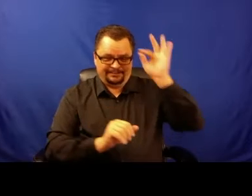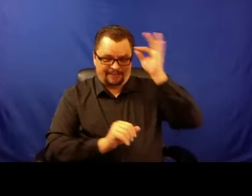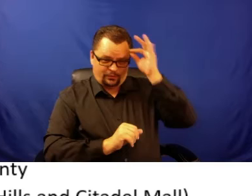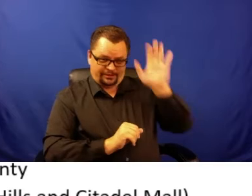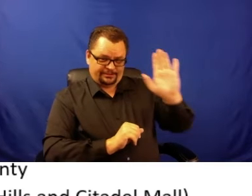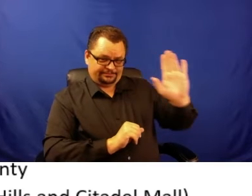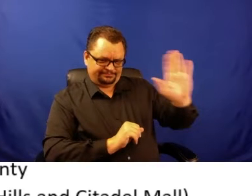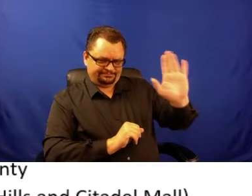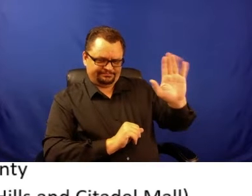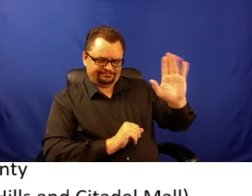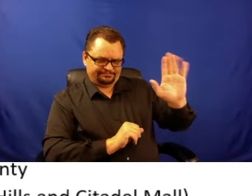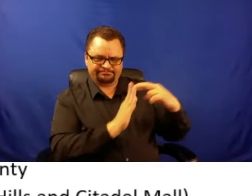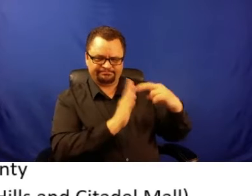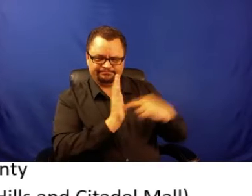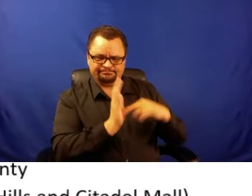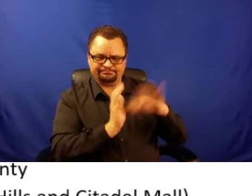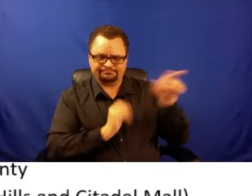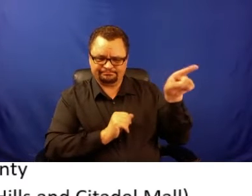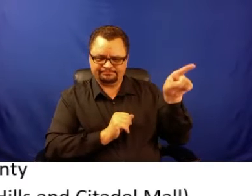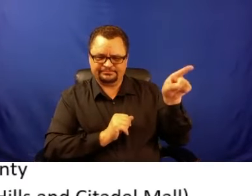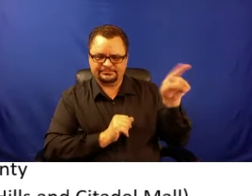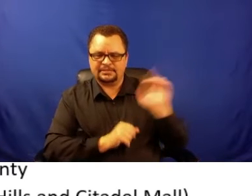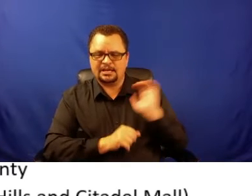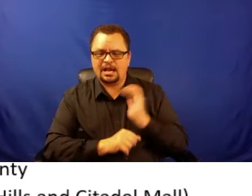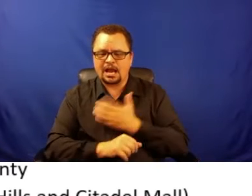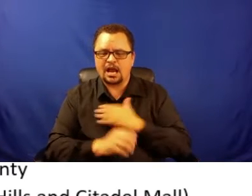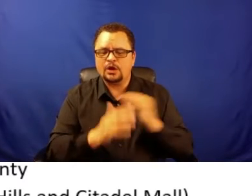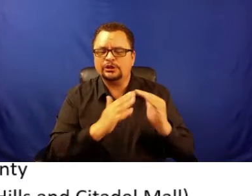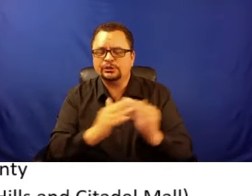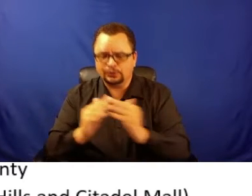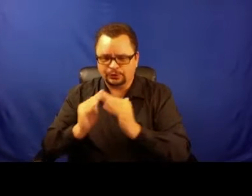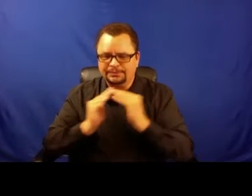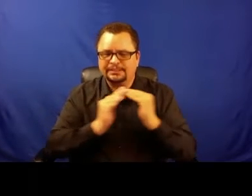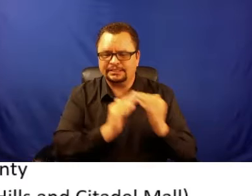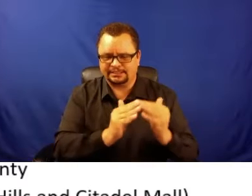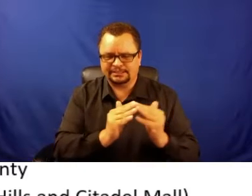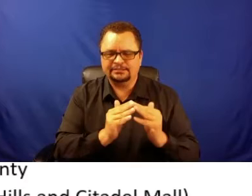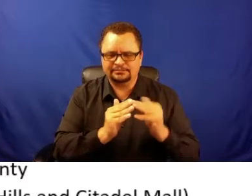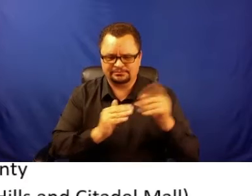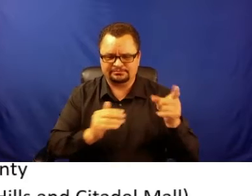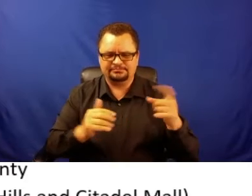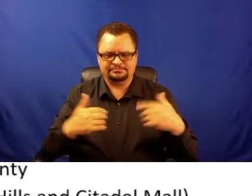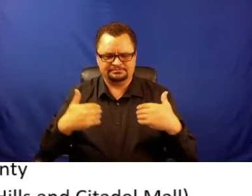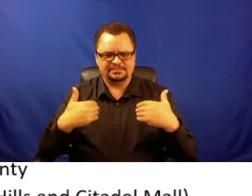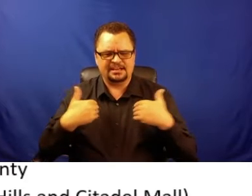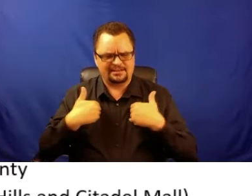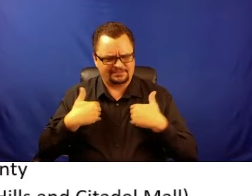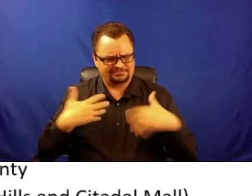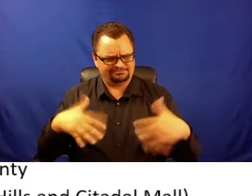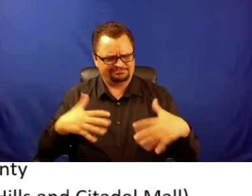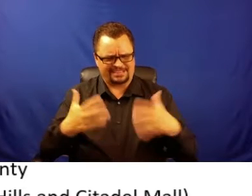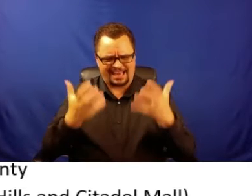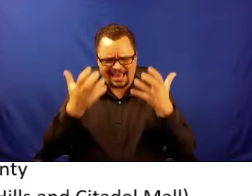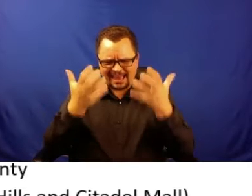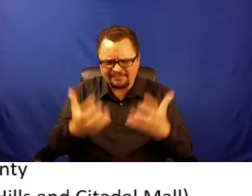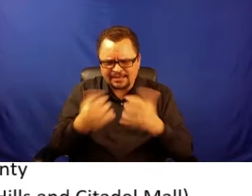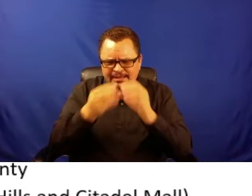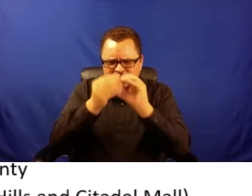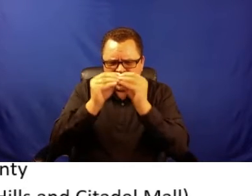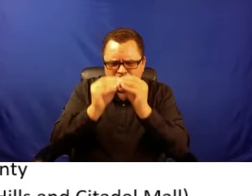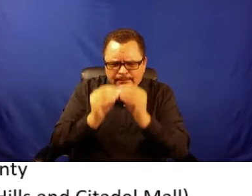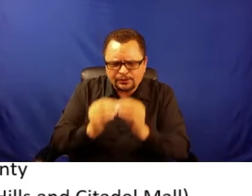community has a significant number of military as well as contractors.